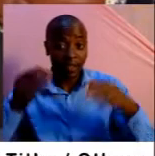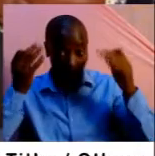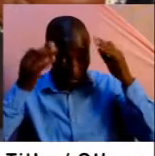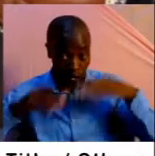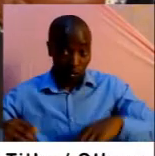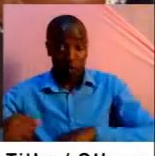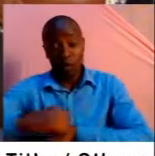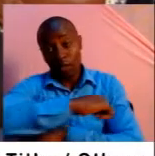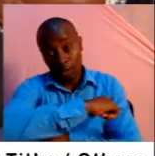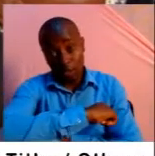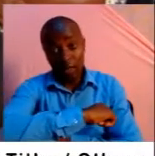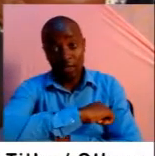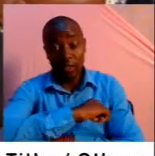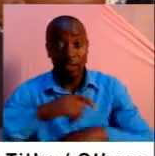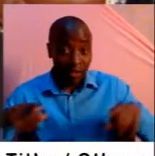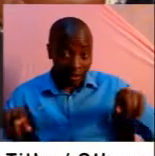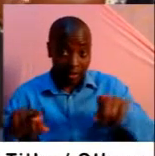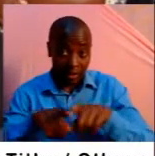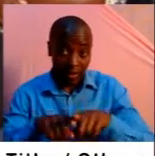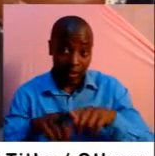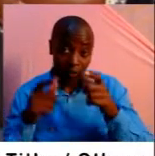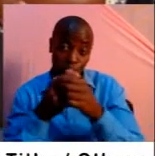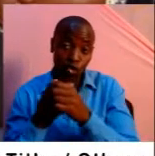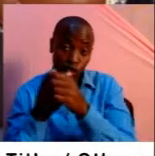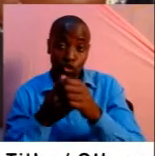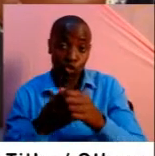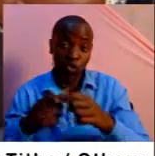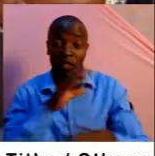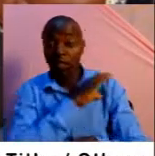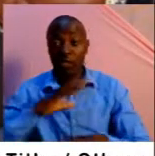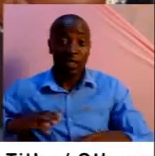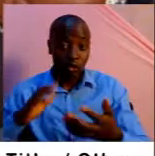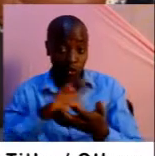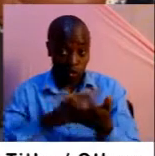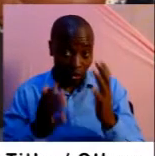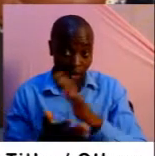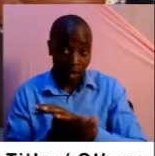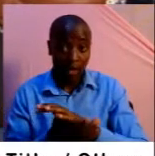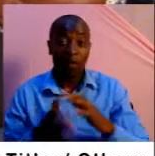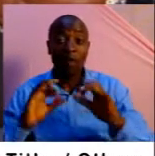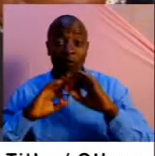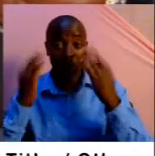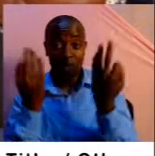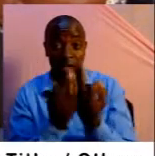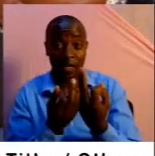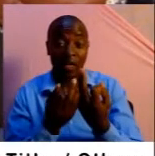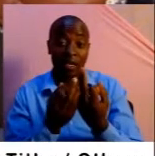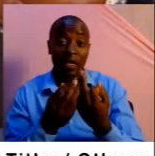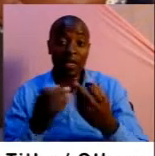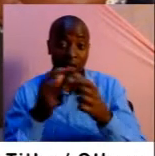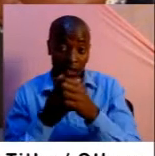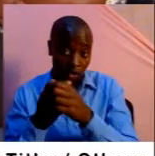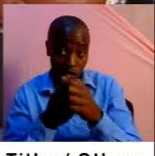are the bridegroom. So, and when we join Christ, we become a family, we become a union. And the same way